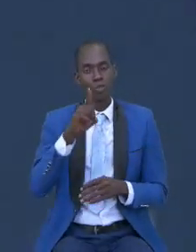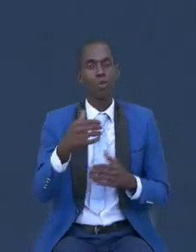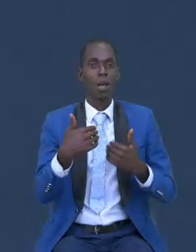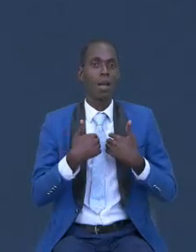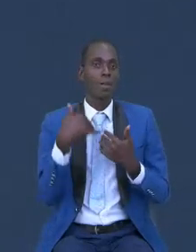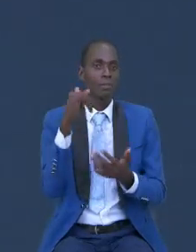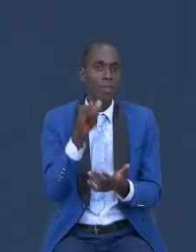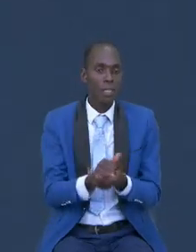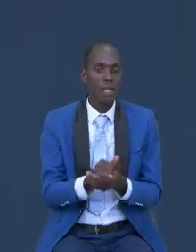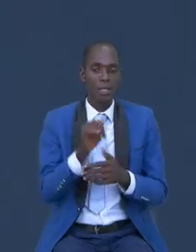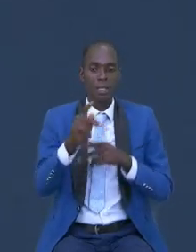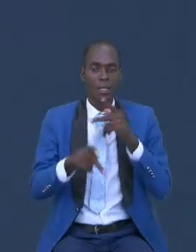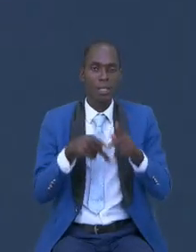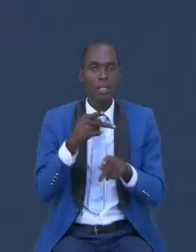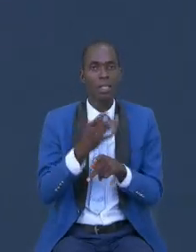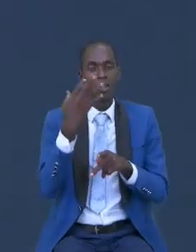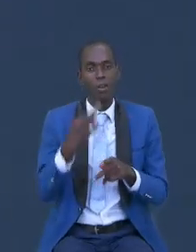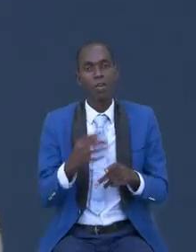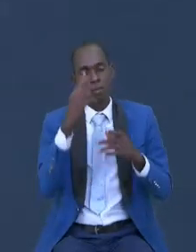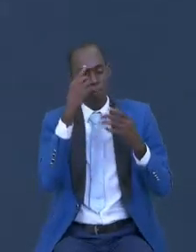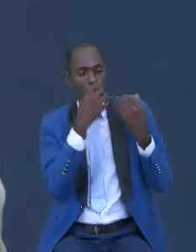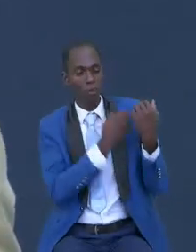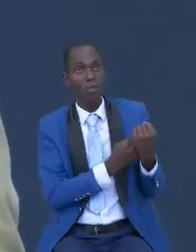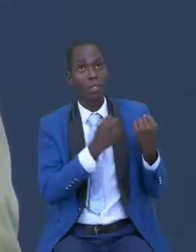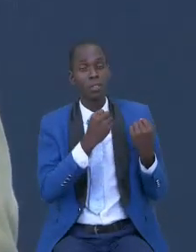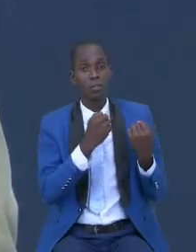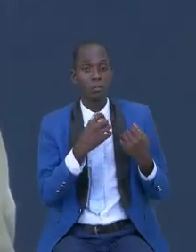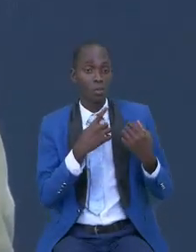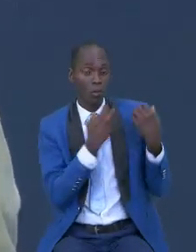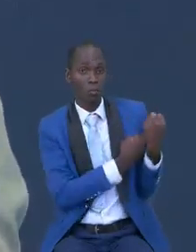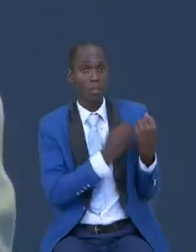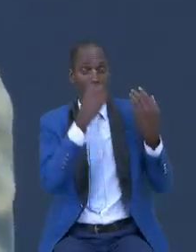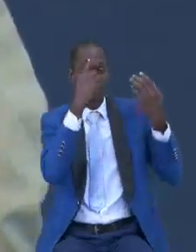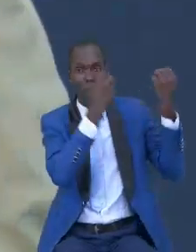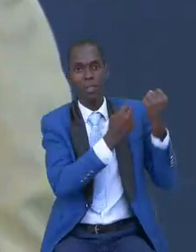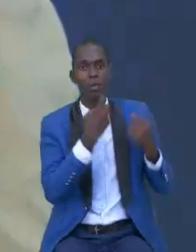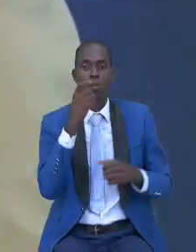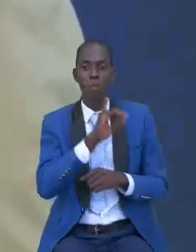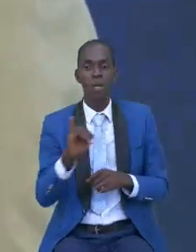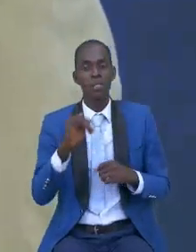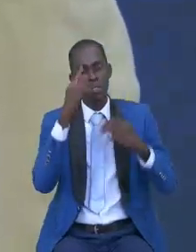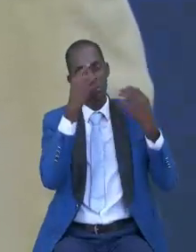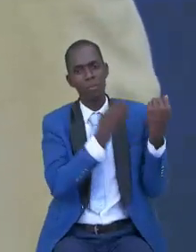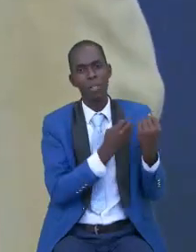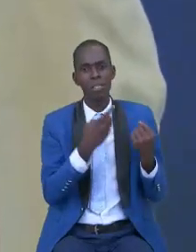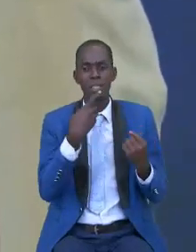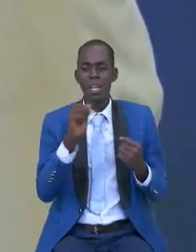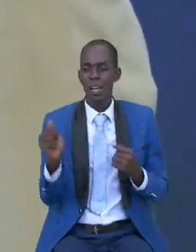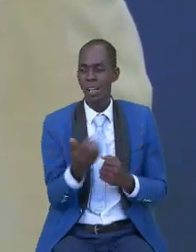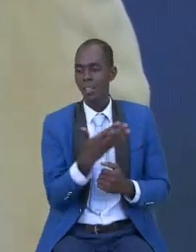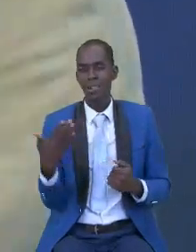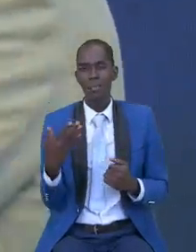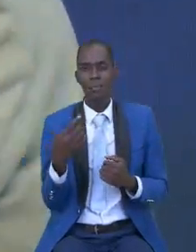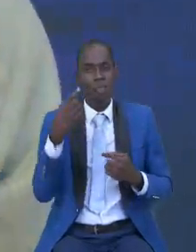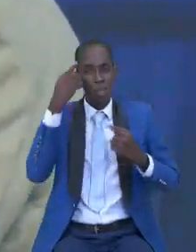that kind of confident faith, commanding faith. It says, anything